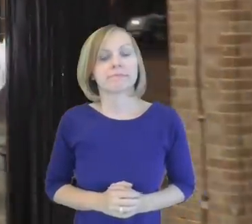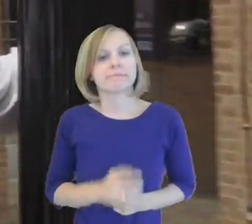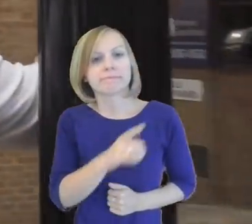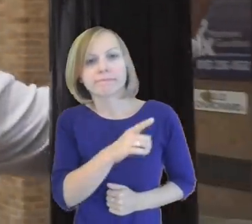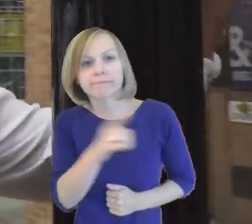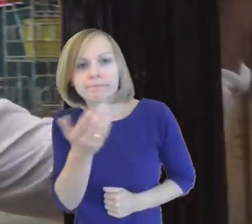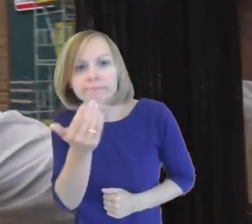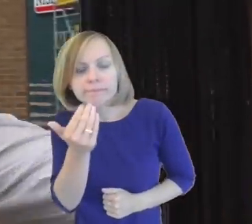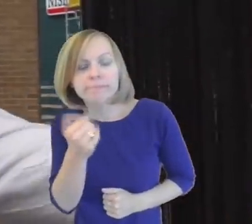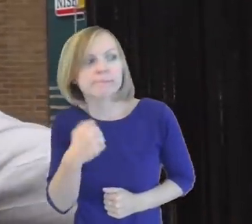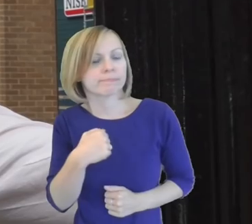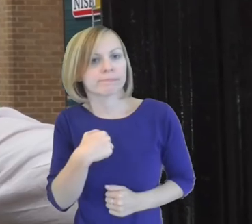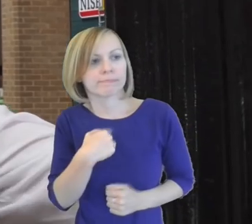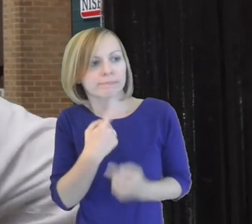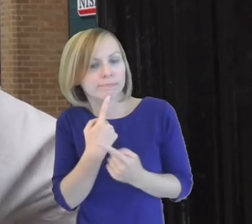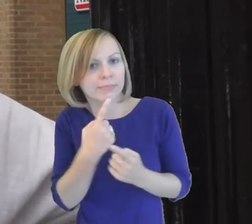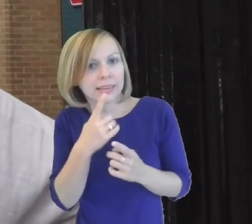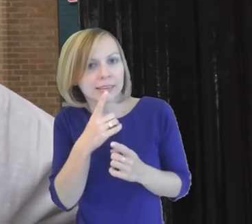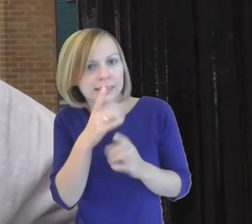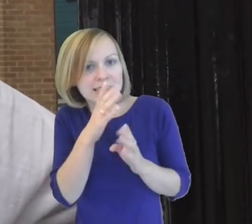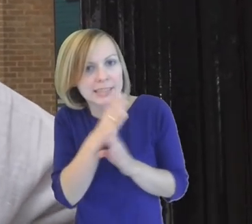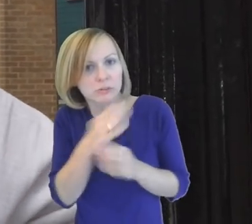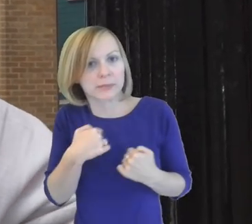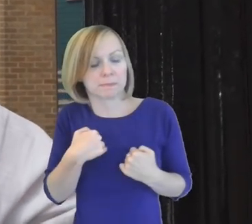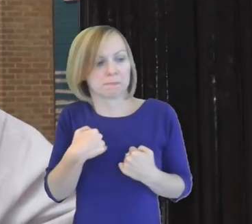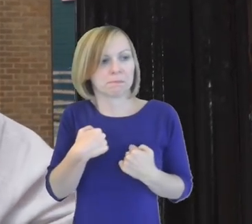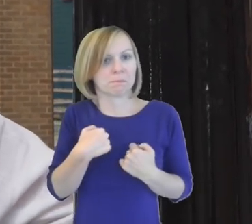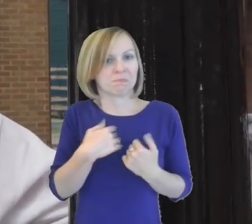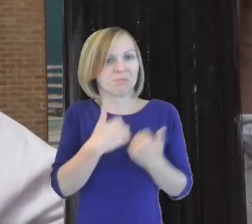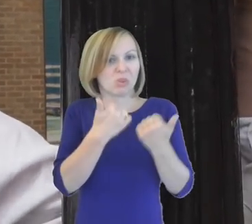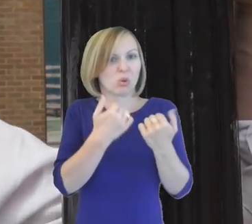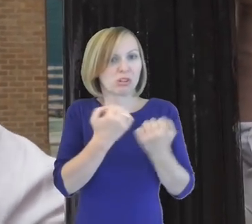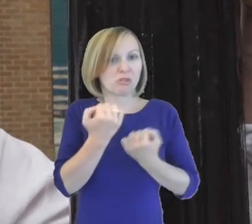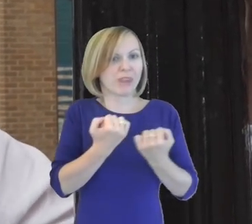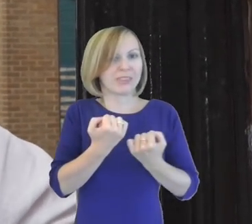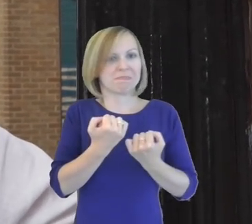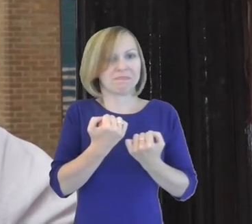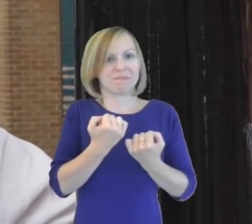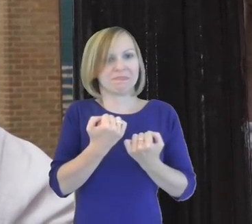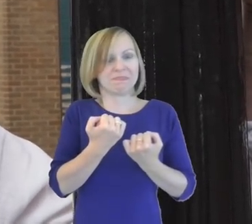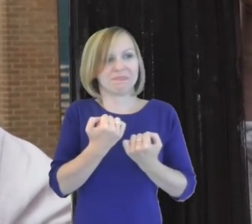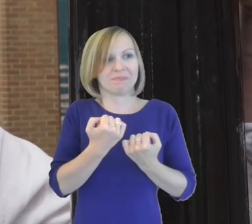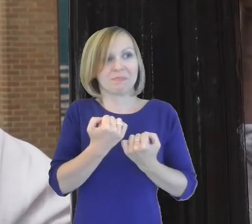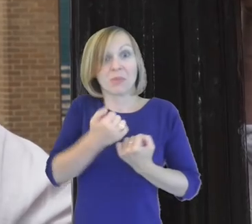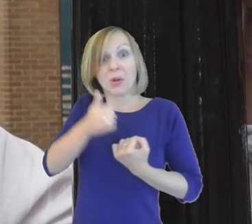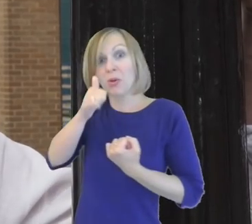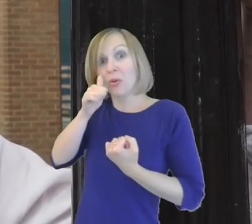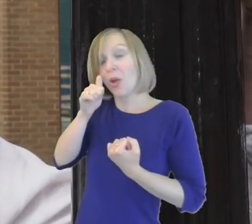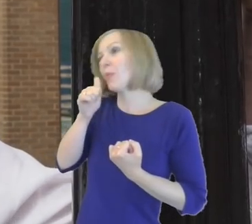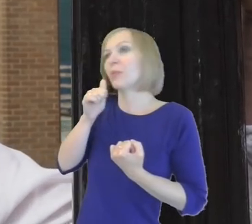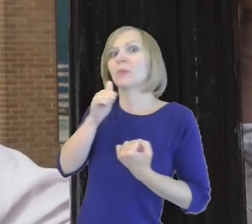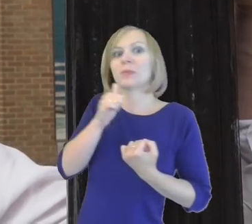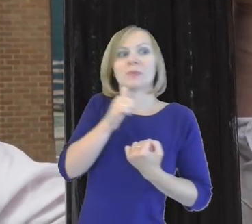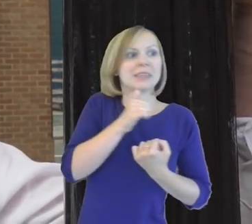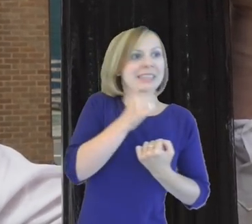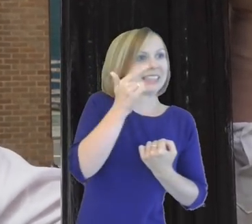Let me let you into a little secret. I'm not a very good driver. In fact, 10 years since that golden moment for